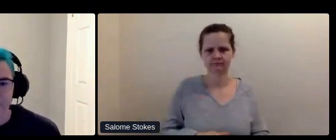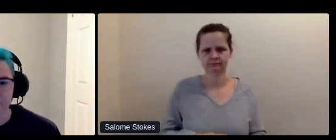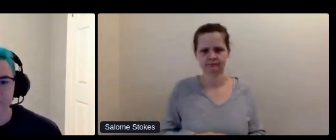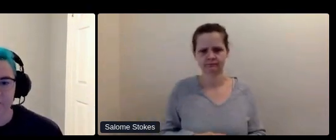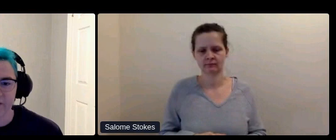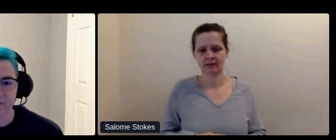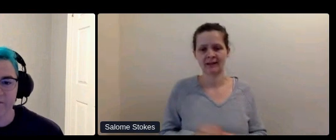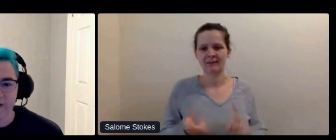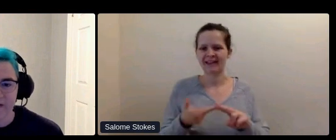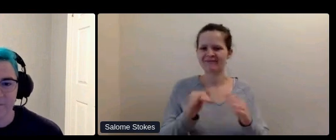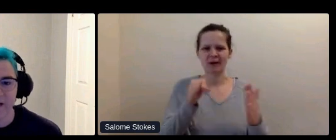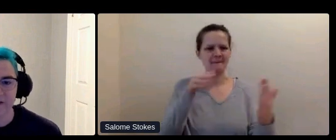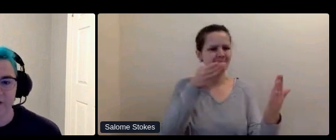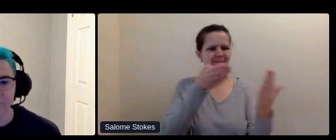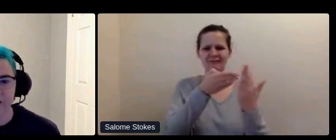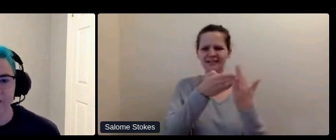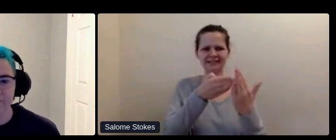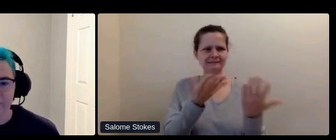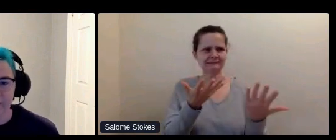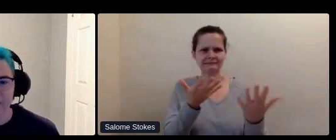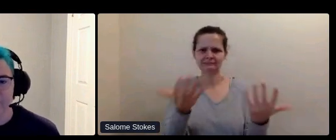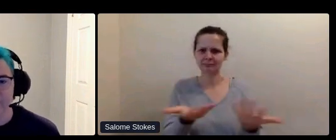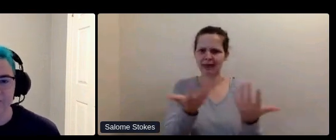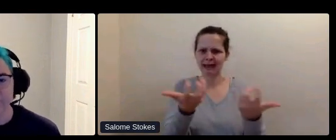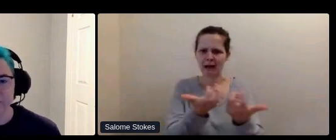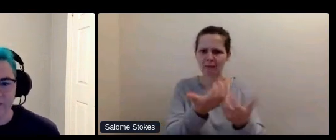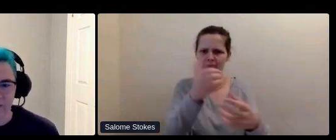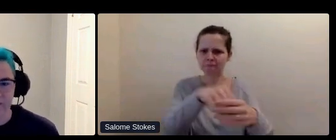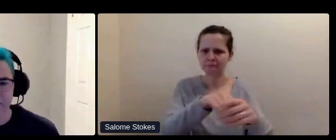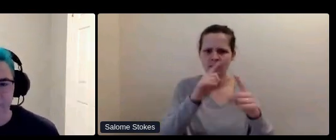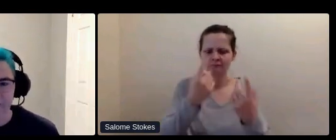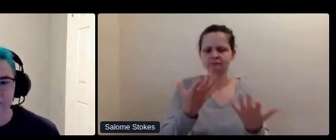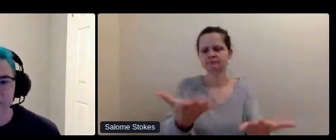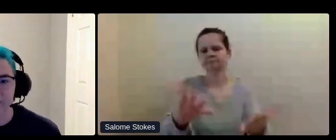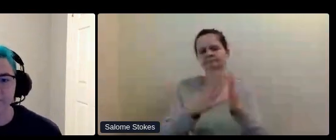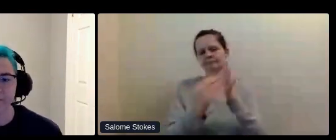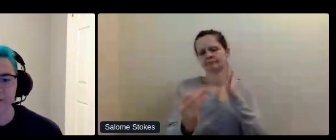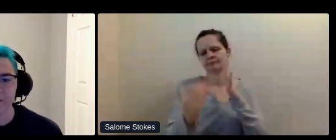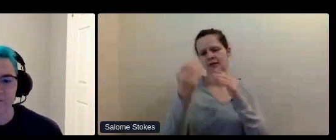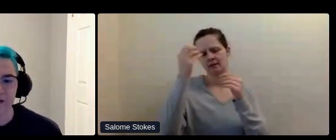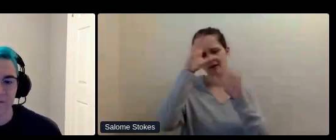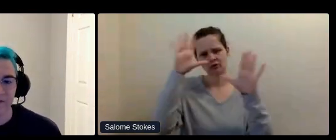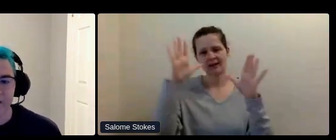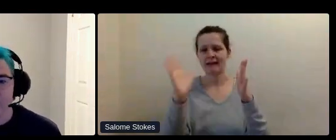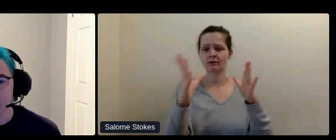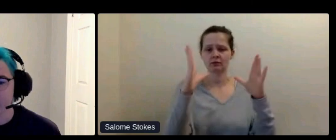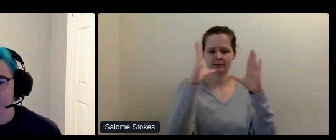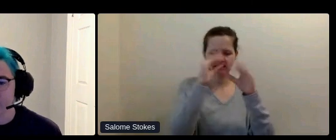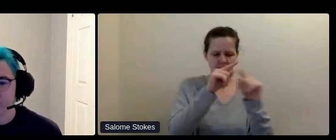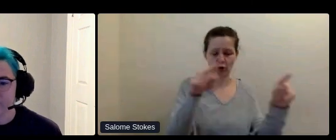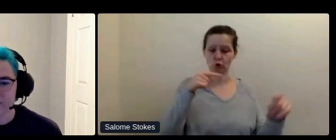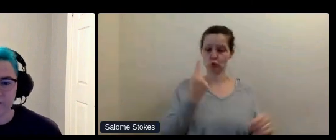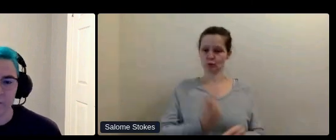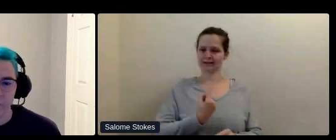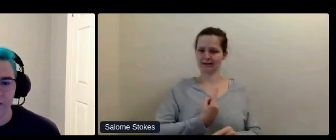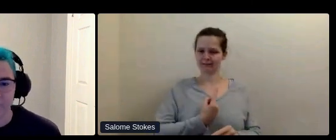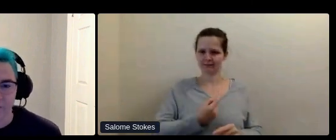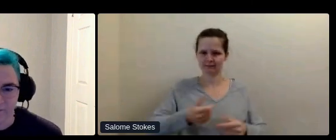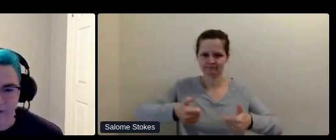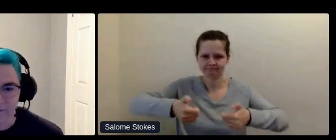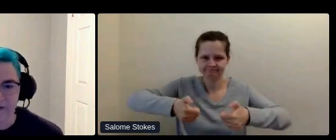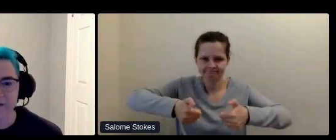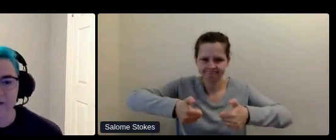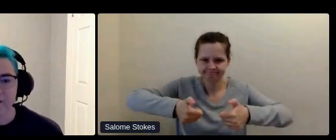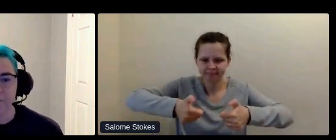example of barriers that players might face, imagine that you're playing your favorite game after everyone has gone to sleep. You have to keep the volume off on the TV since you don't want to wake up